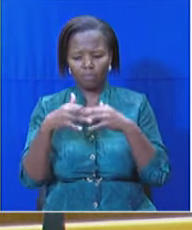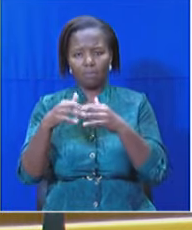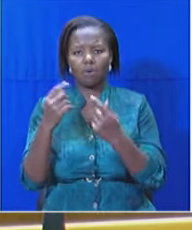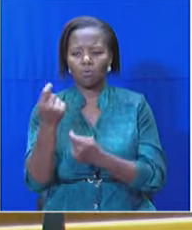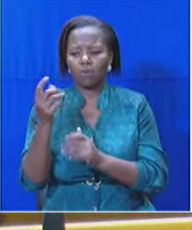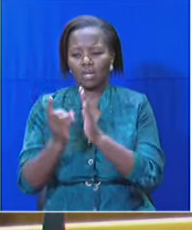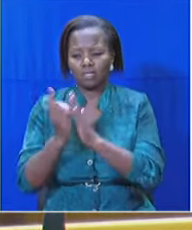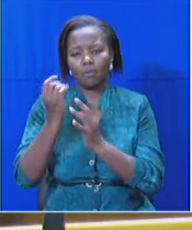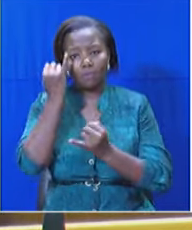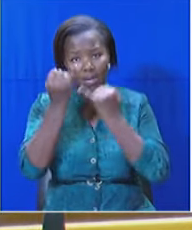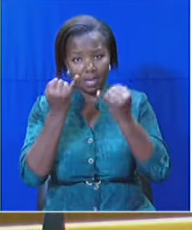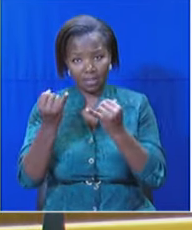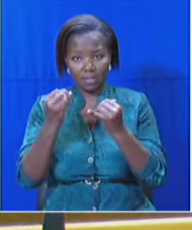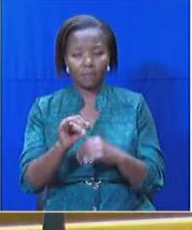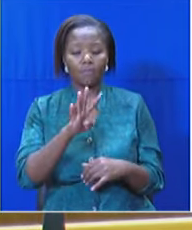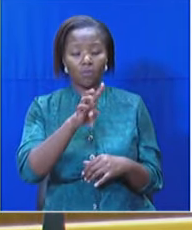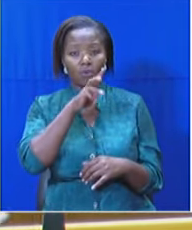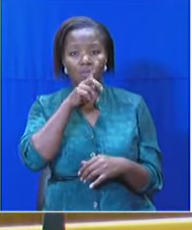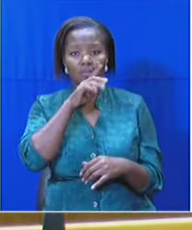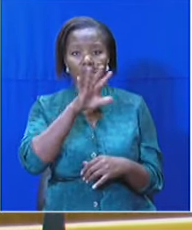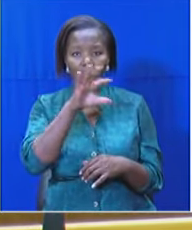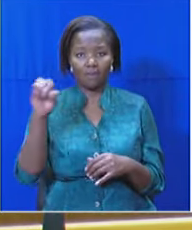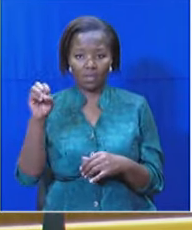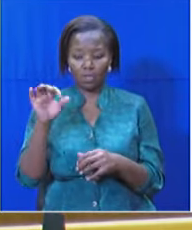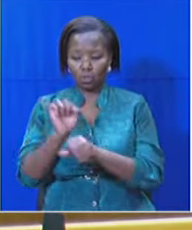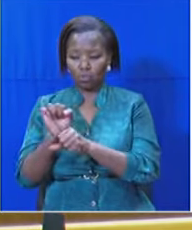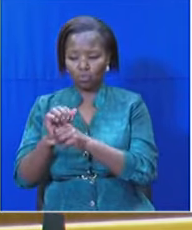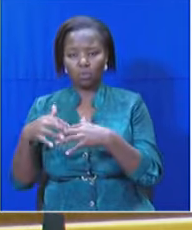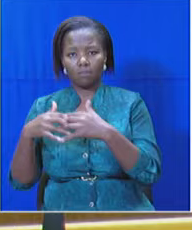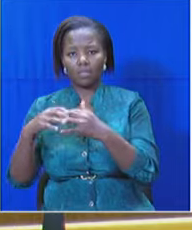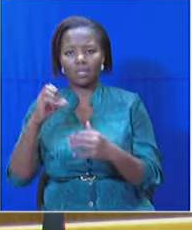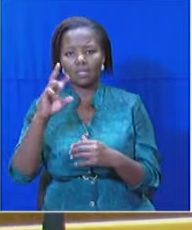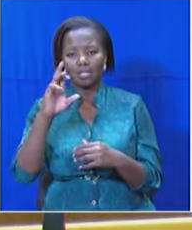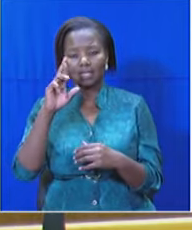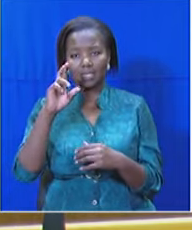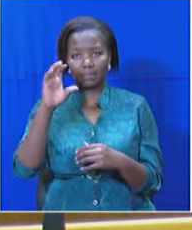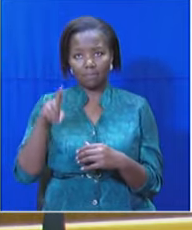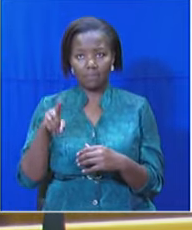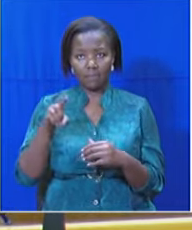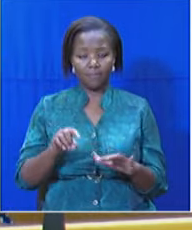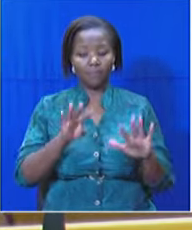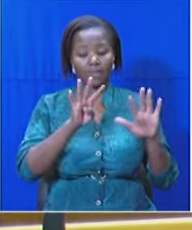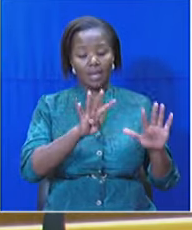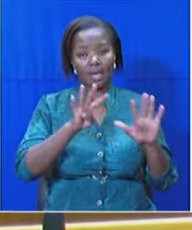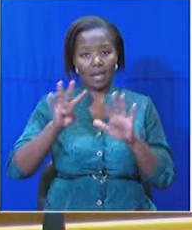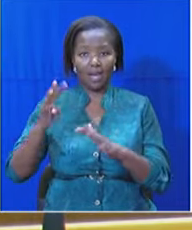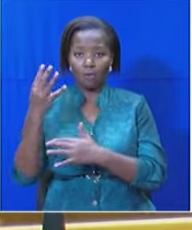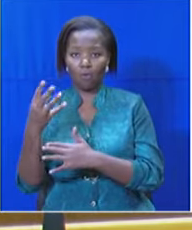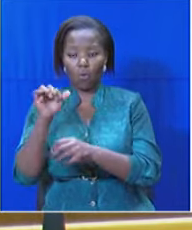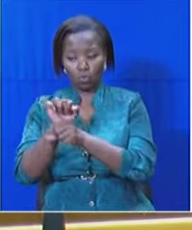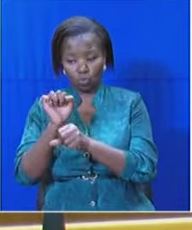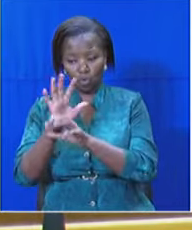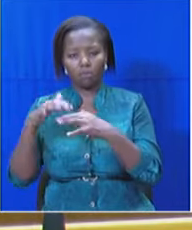initiatives. 4,500 jobs will be created through CRDP. 994 jobs will be